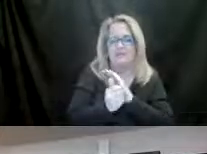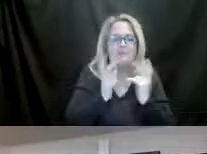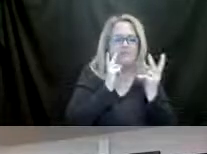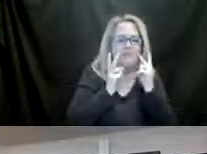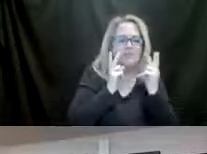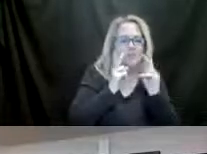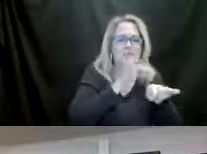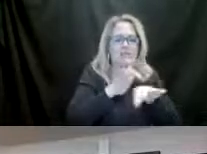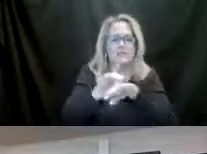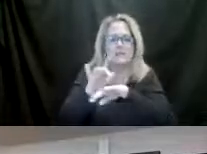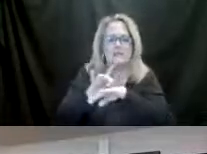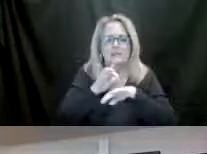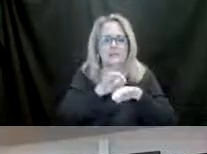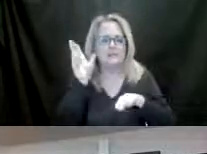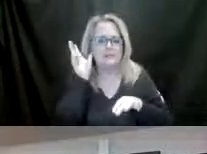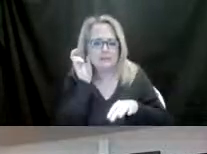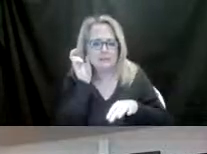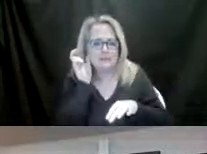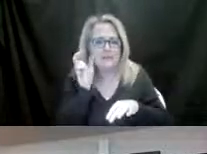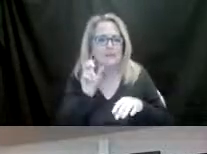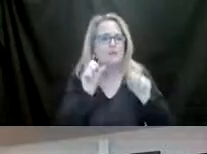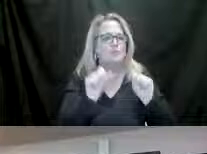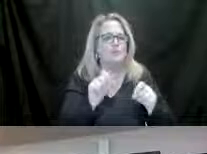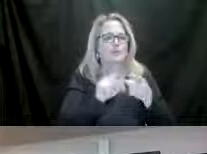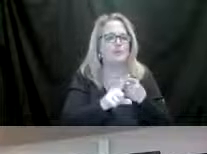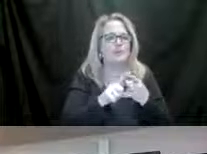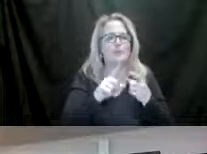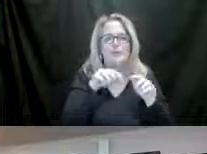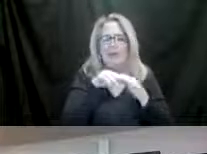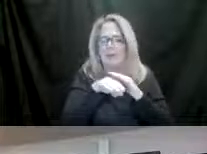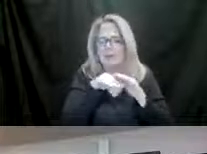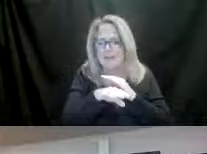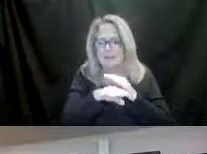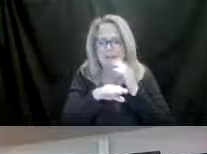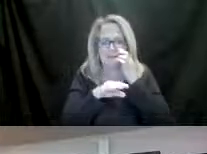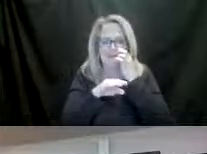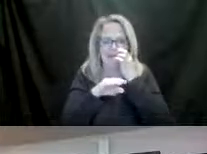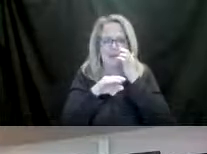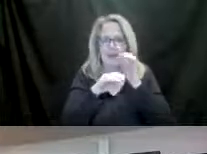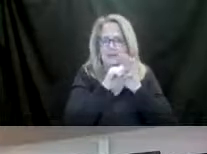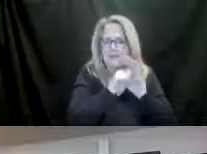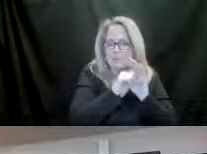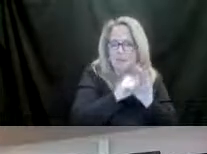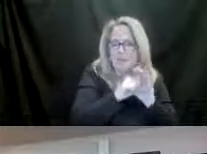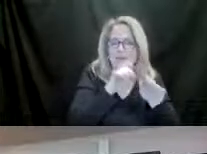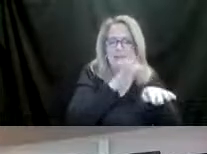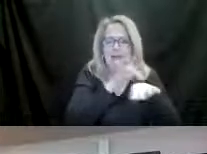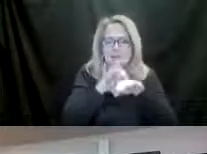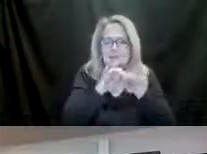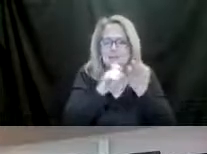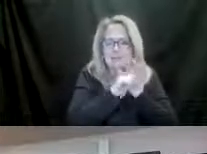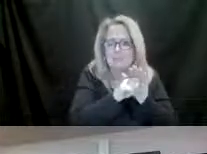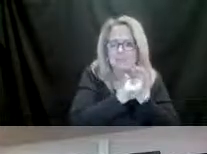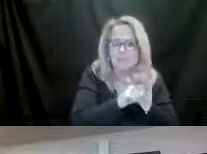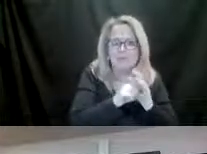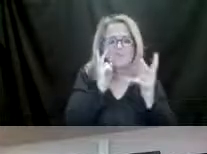understand the world and to access pictures and symbols if a child is able to do that. And symbols could be tactile symbols, they could be